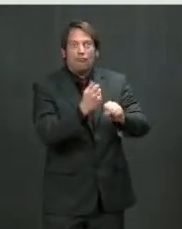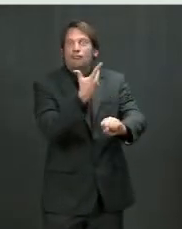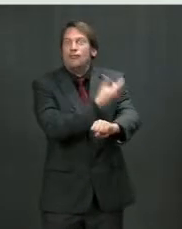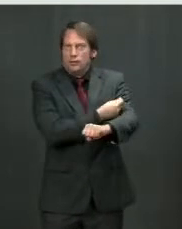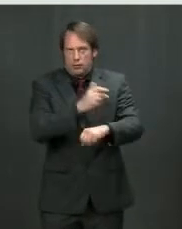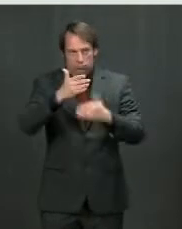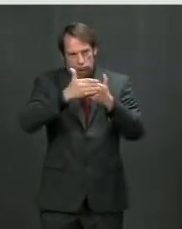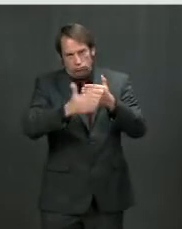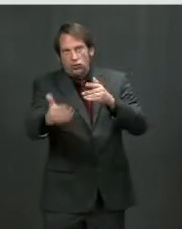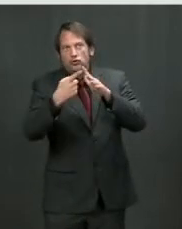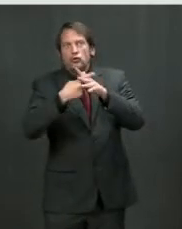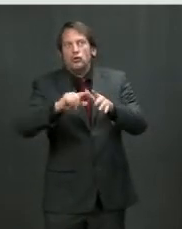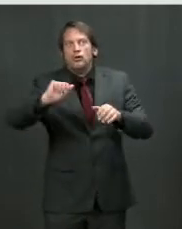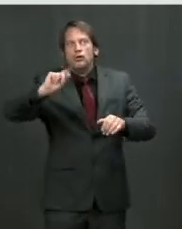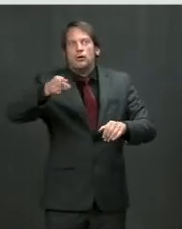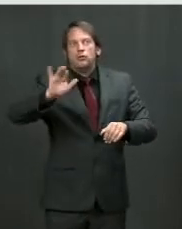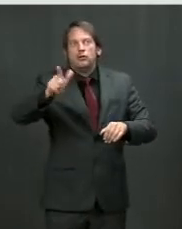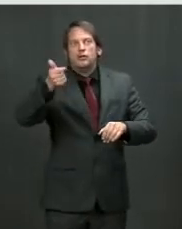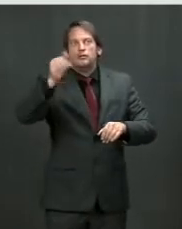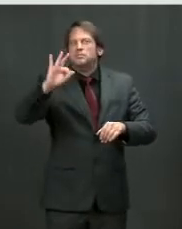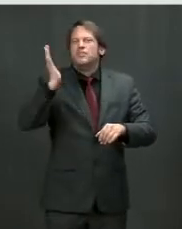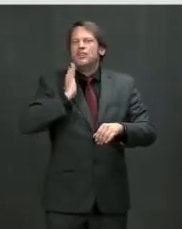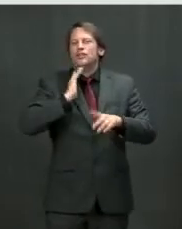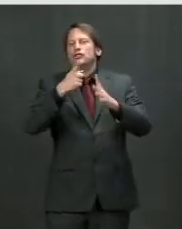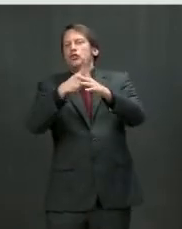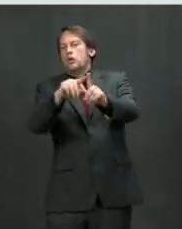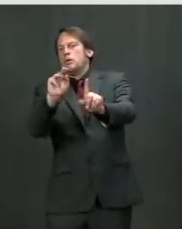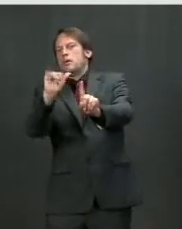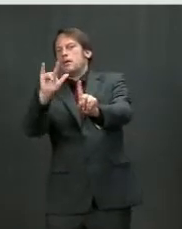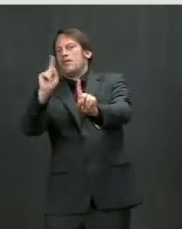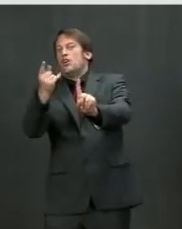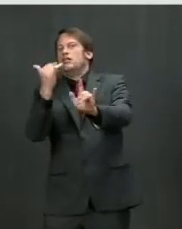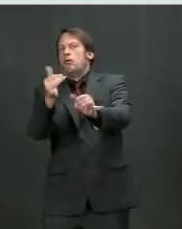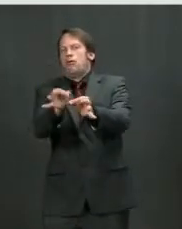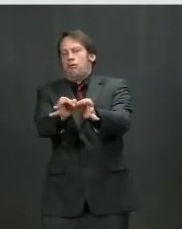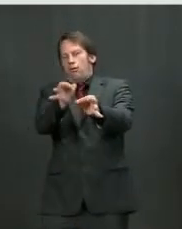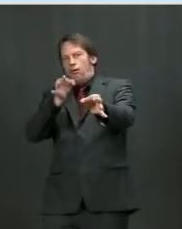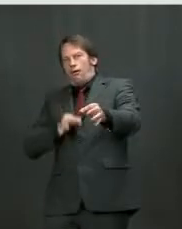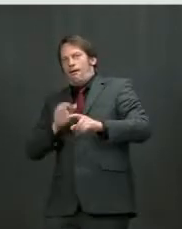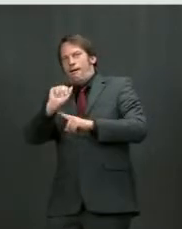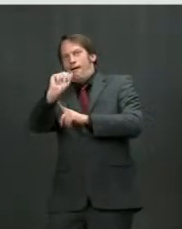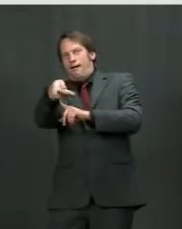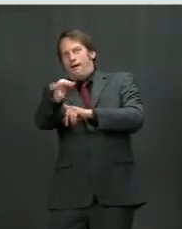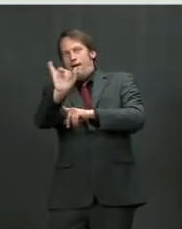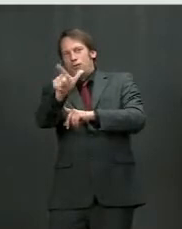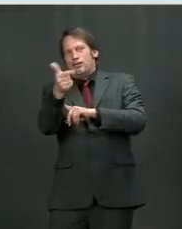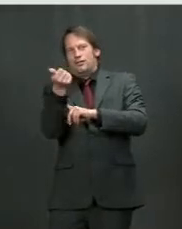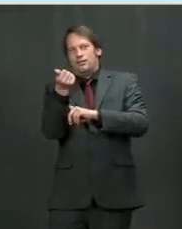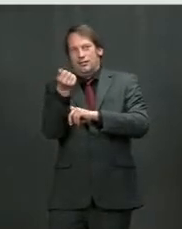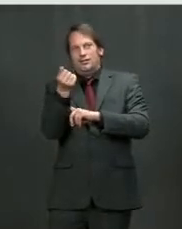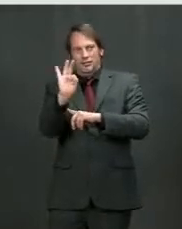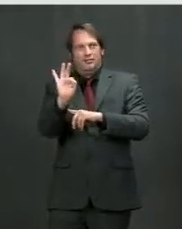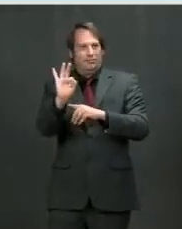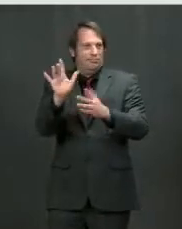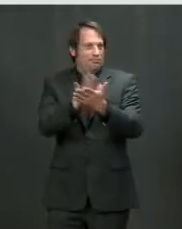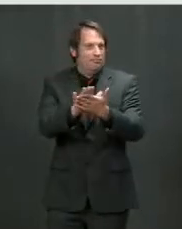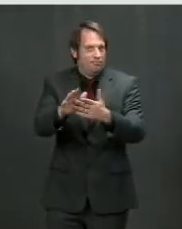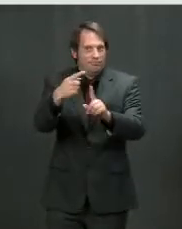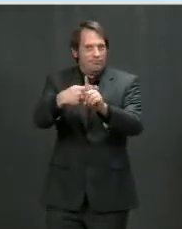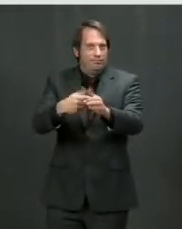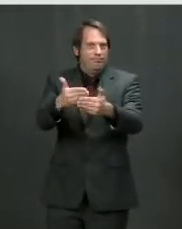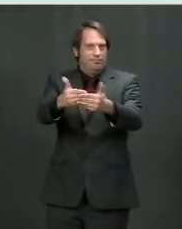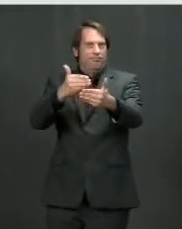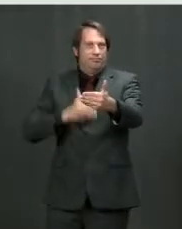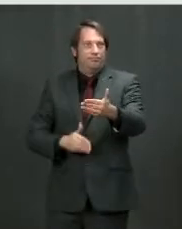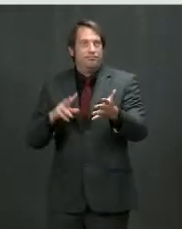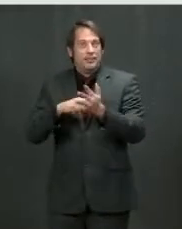ahead of the original May 1st timeline that he set last month. So this means that there is no better